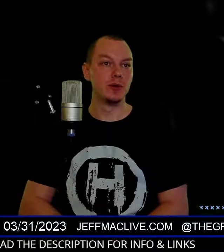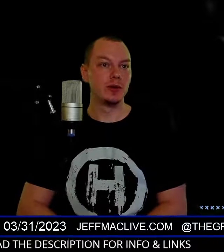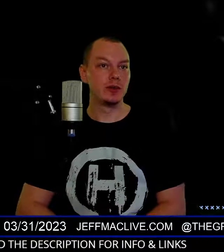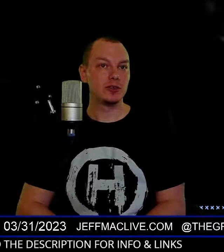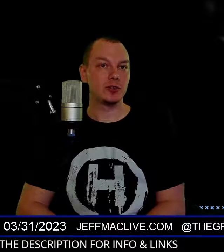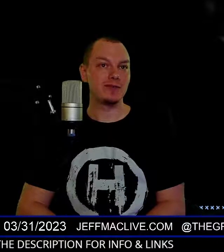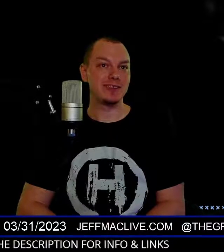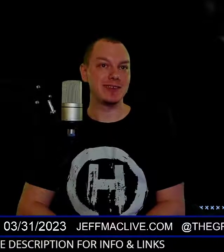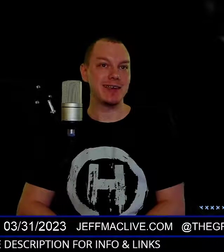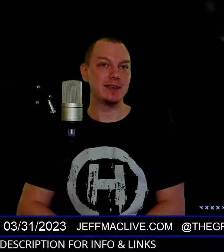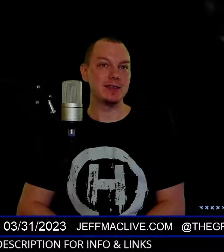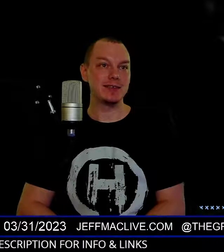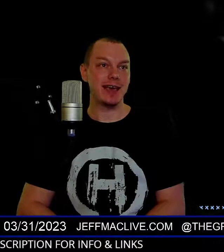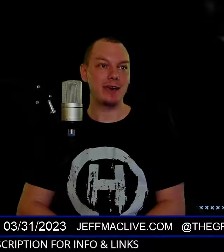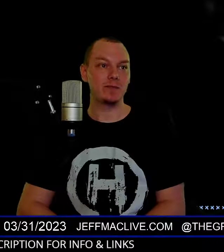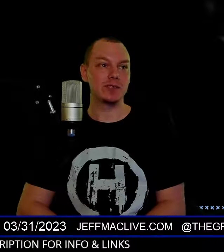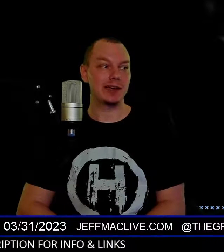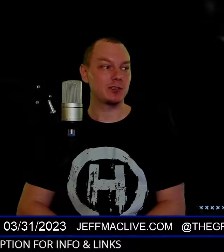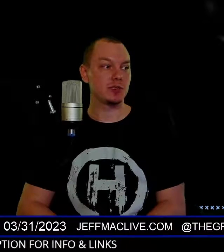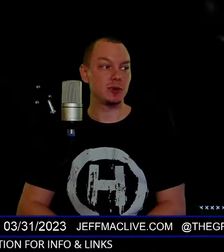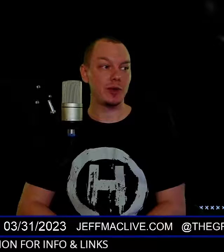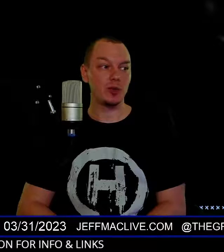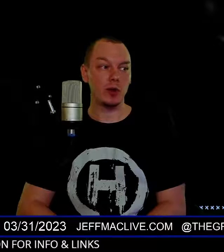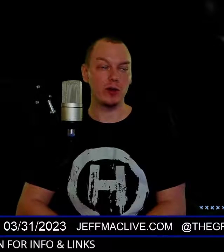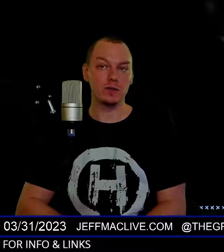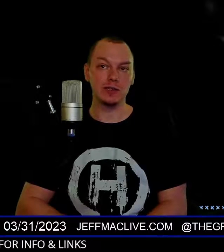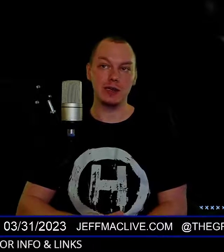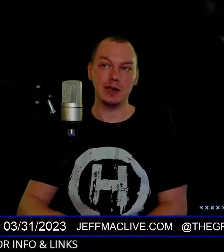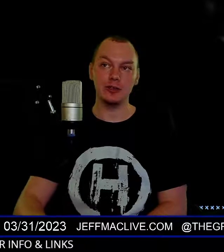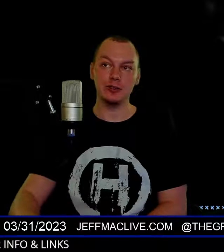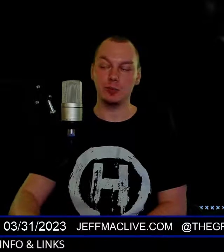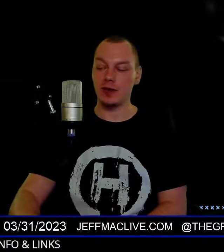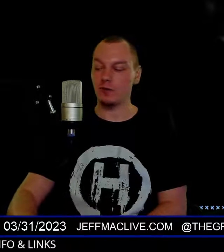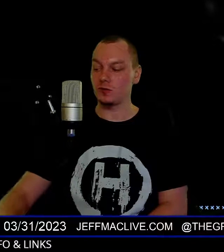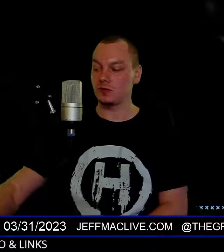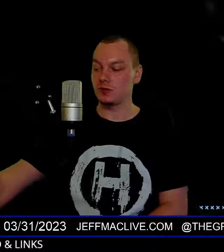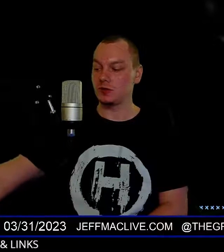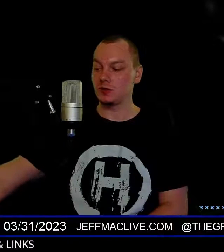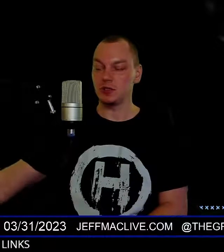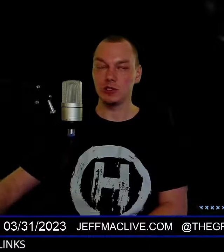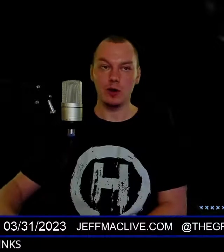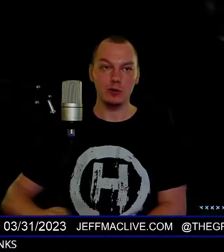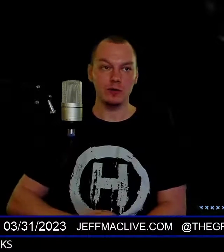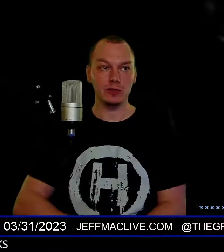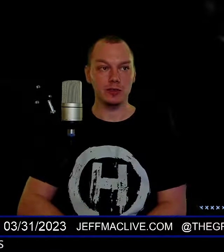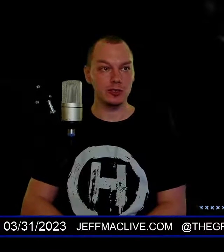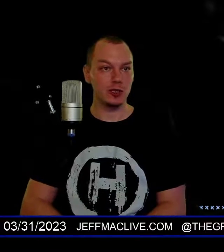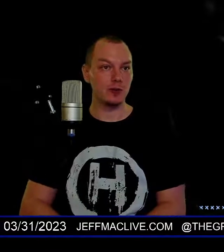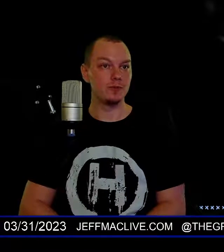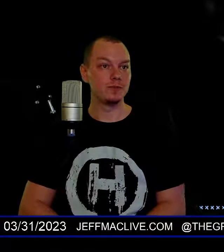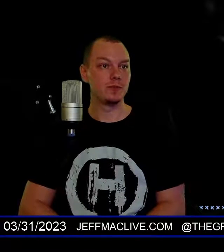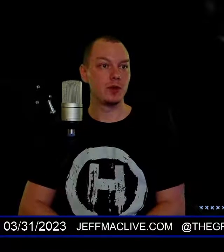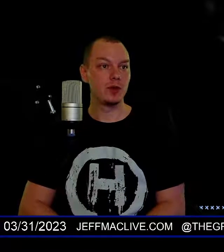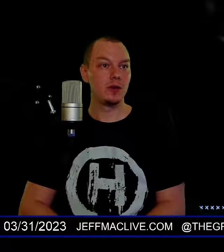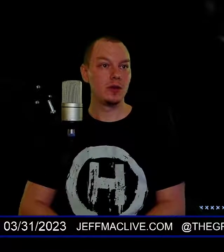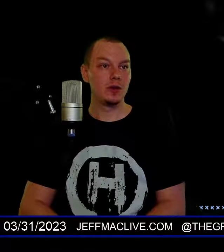tree. So you have to the end of this advertisement to make your way over to the non-YouTube platforms to continue on with the rest of the